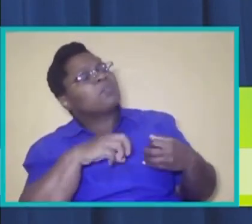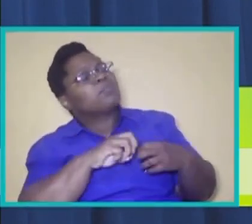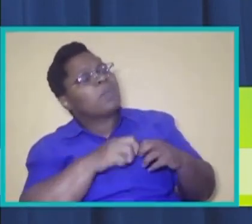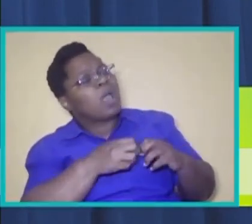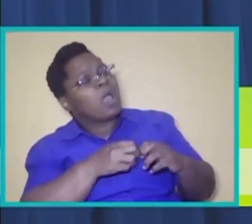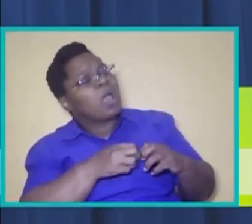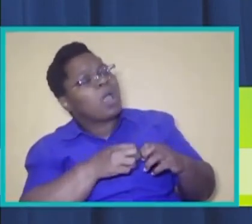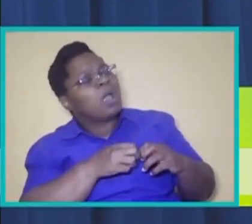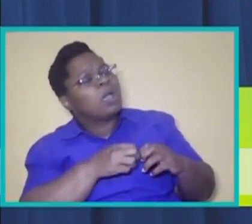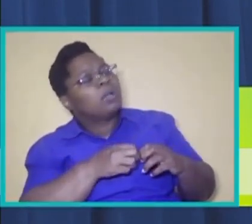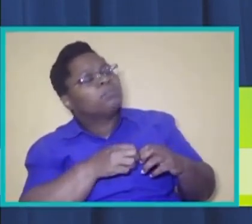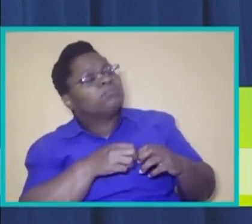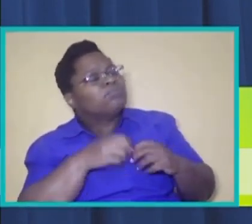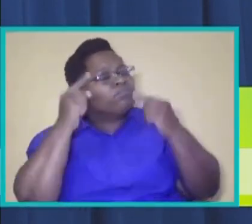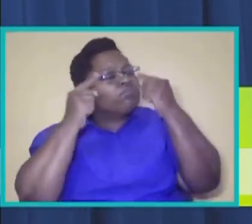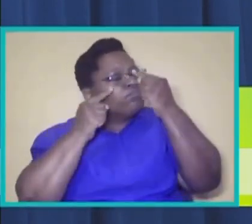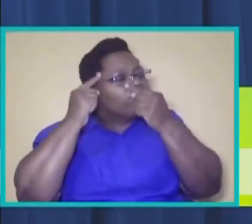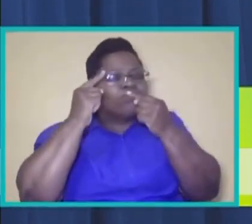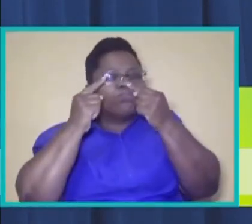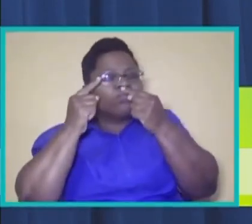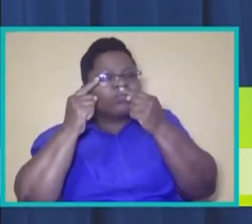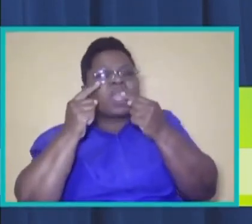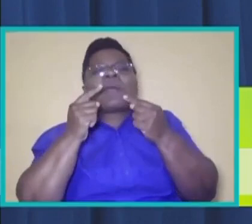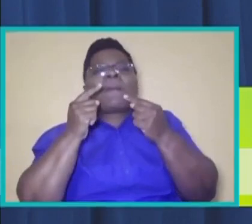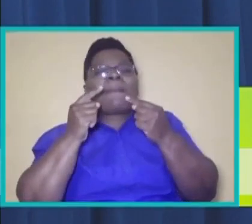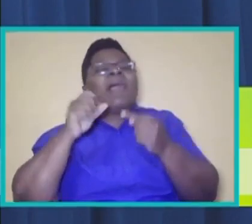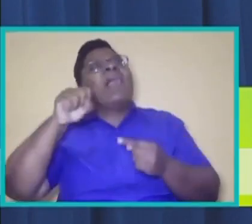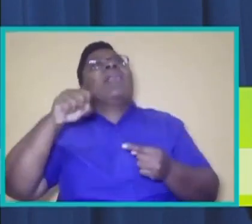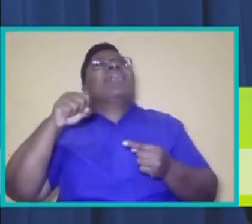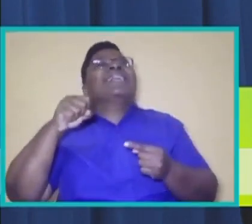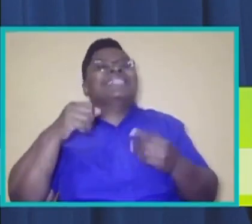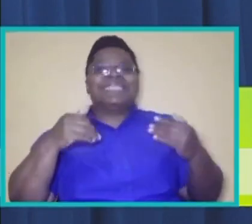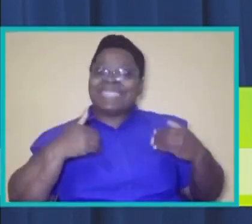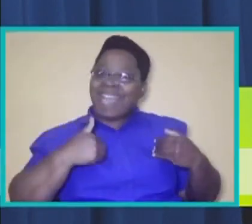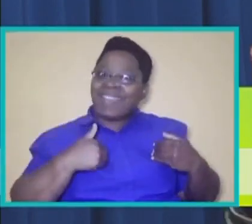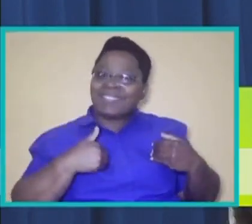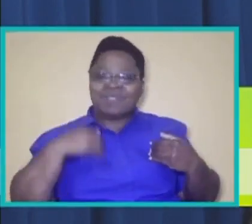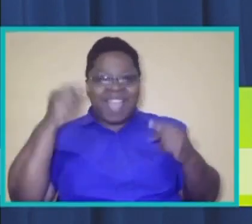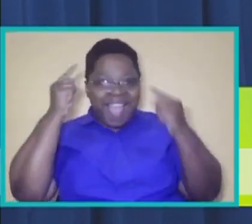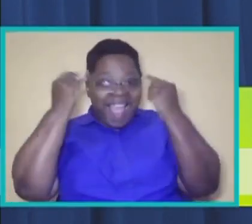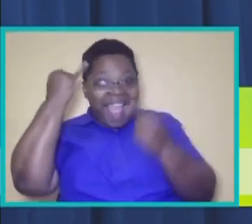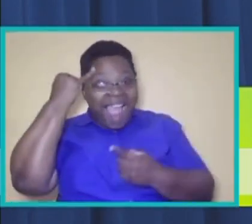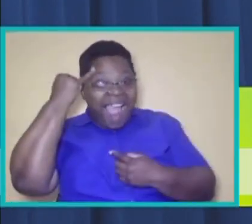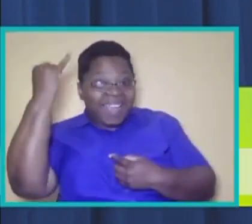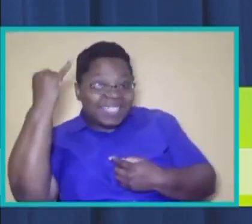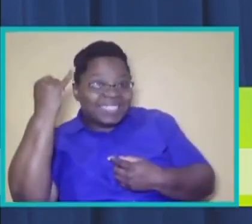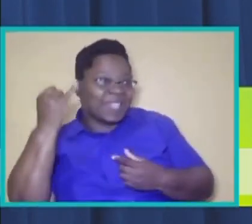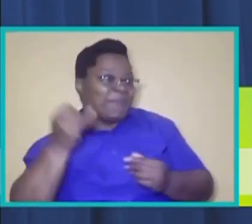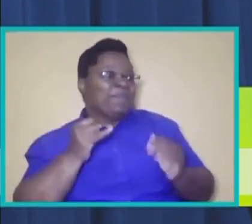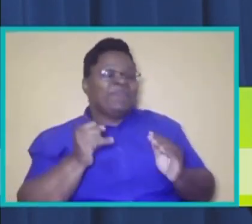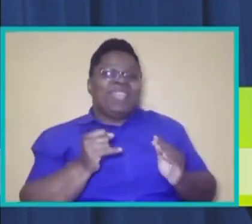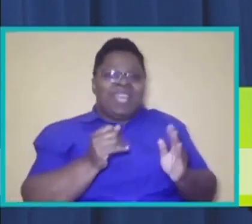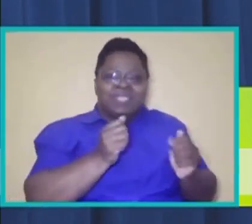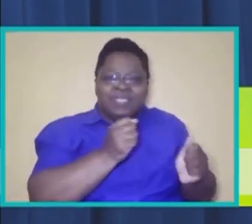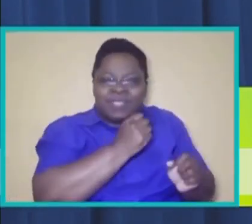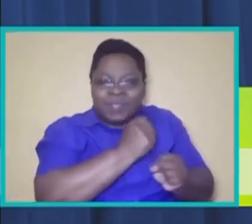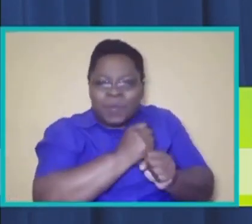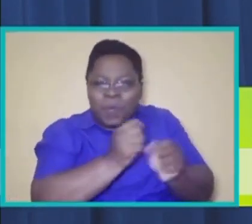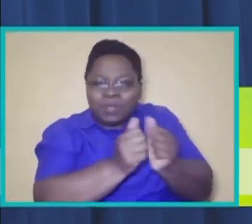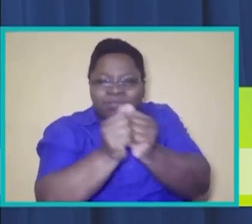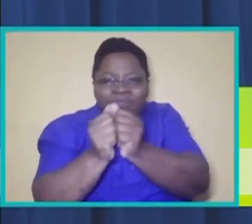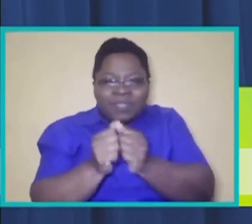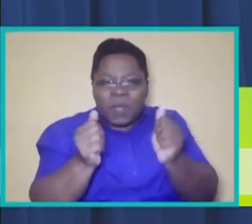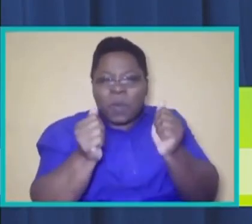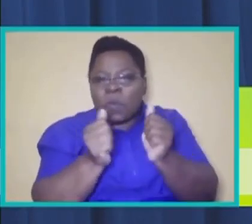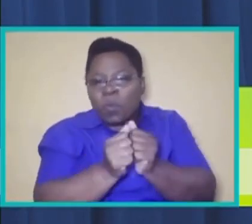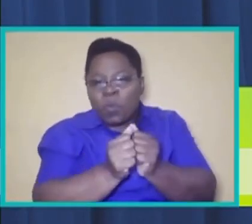created, either brought in persons or created a program, even working with the guidance officer or the social worker in the